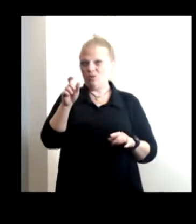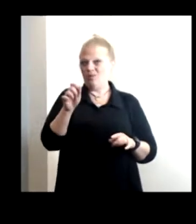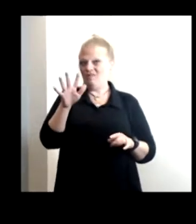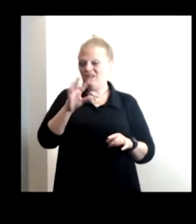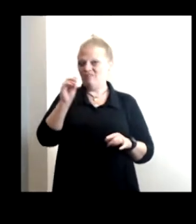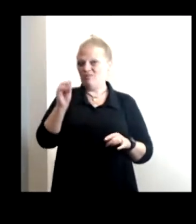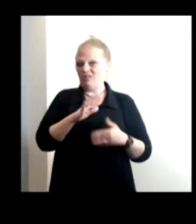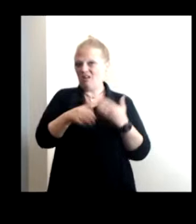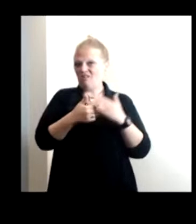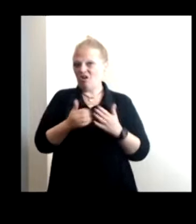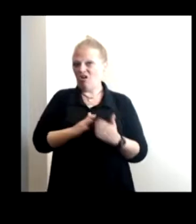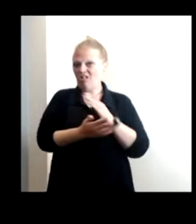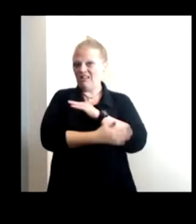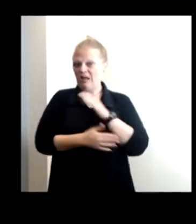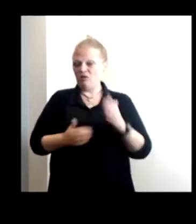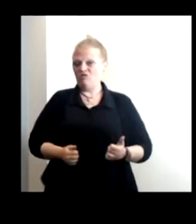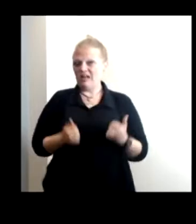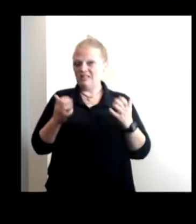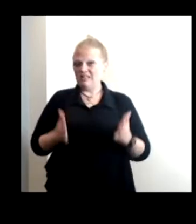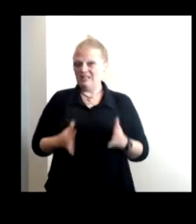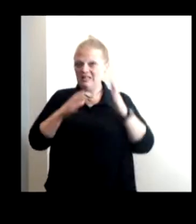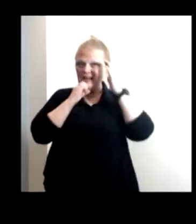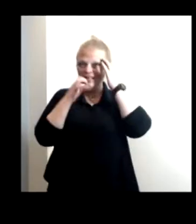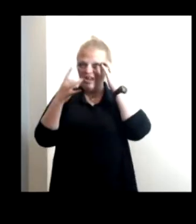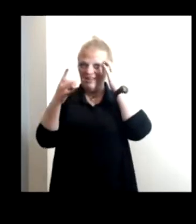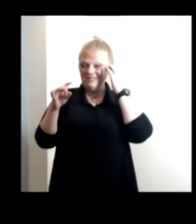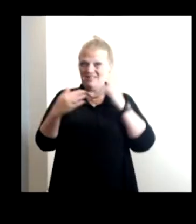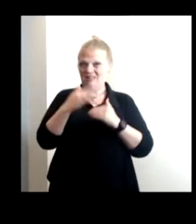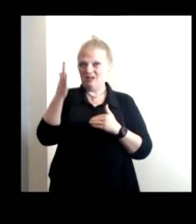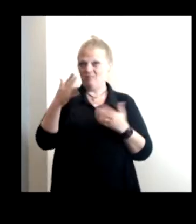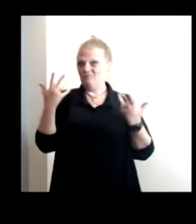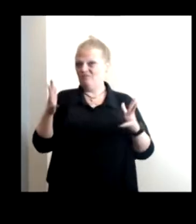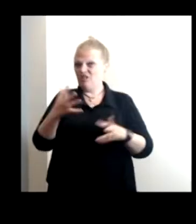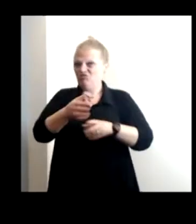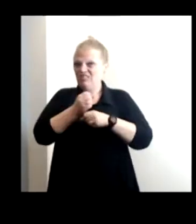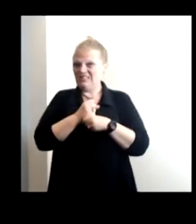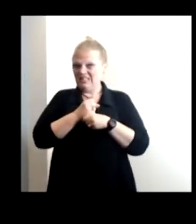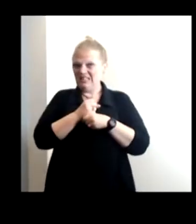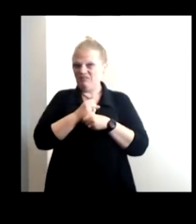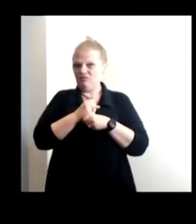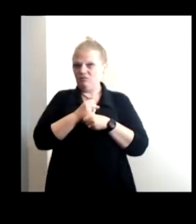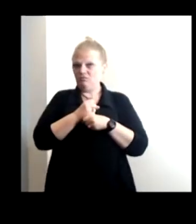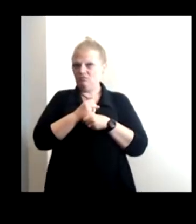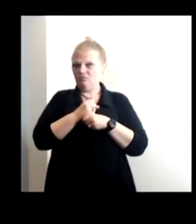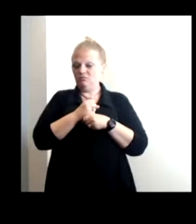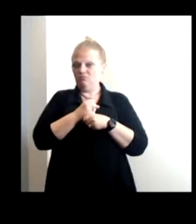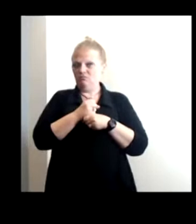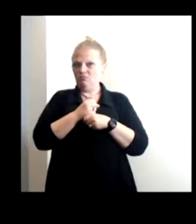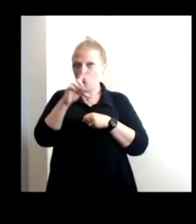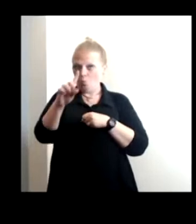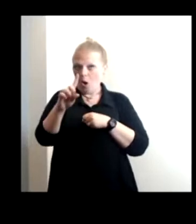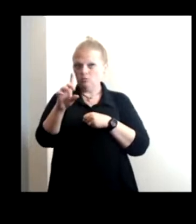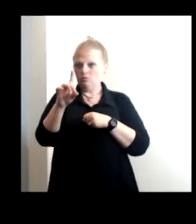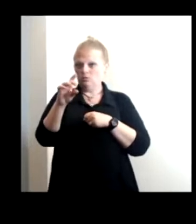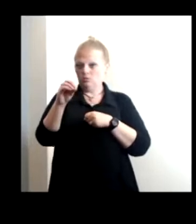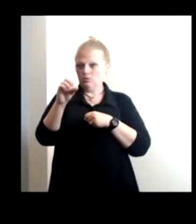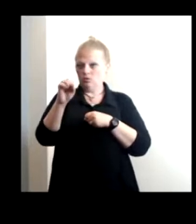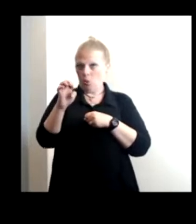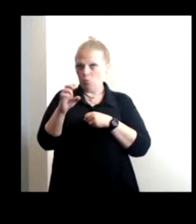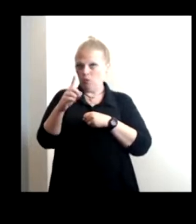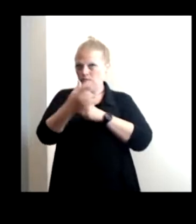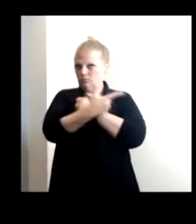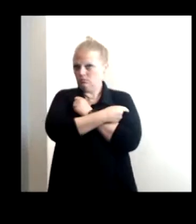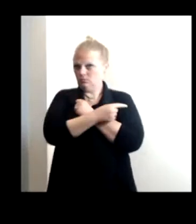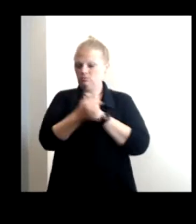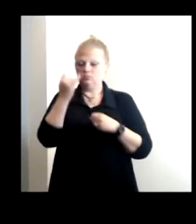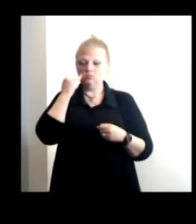71.5% of all county residents age 18 plus have received 1 dose of the COVID vaccine at least. When we talk about